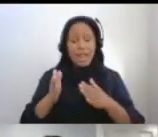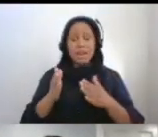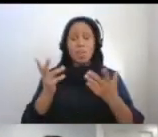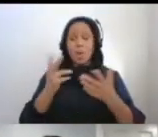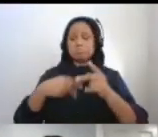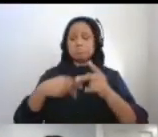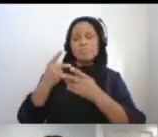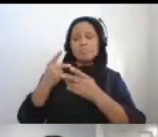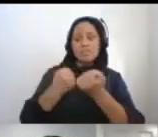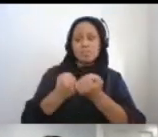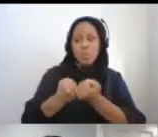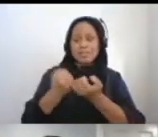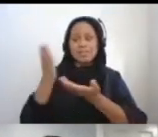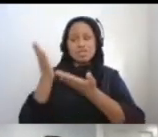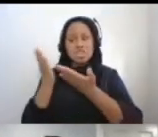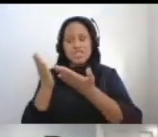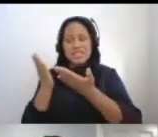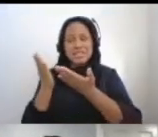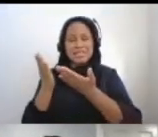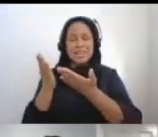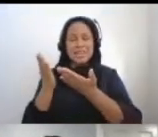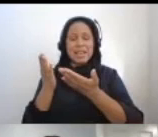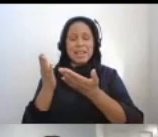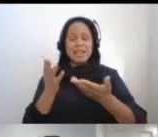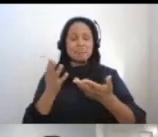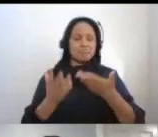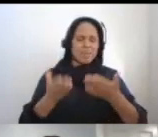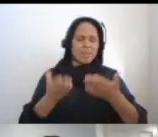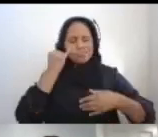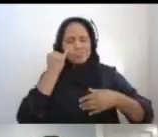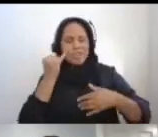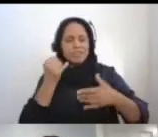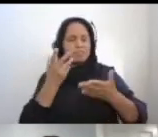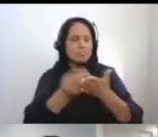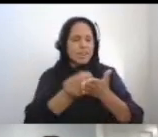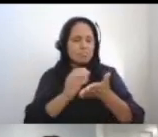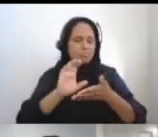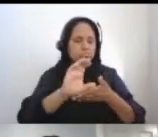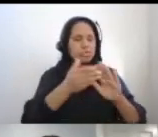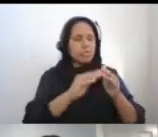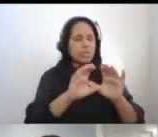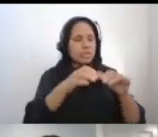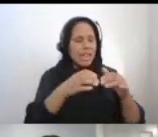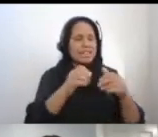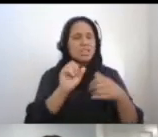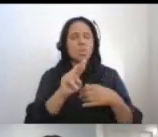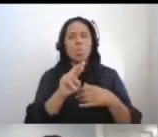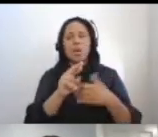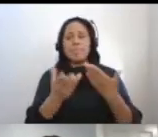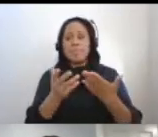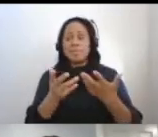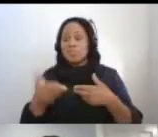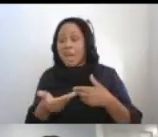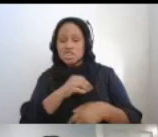to really put a lot of money in community classes, or do they want to put the chunk of their money in hiring staff to support